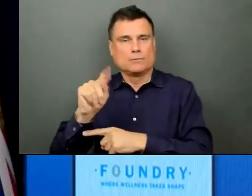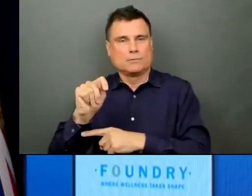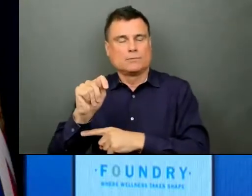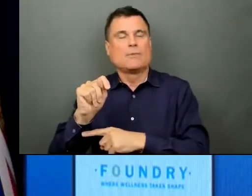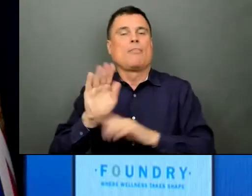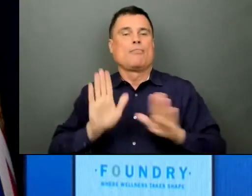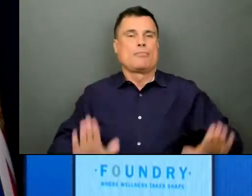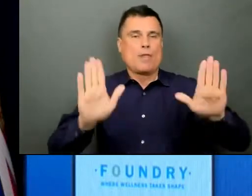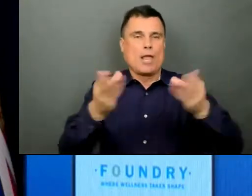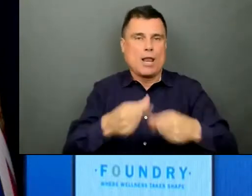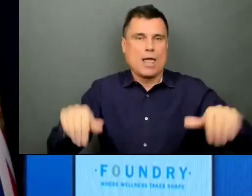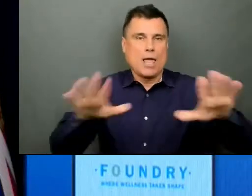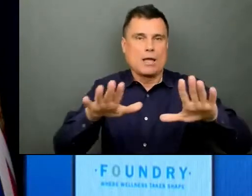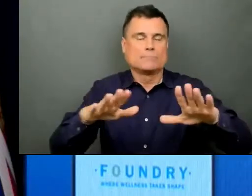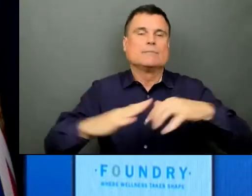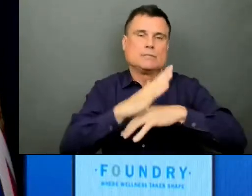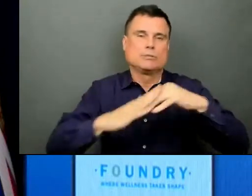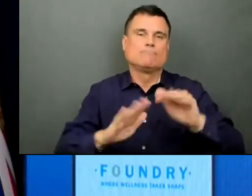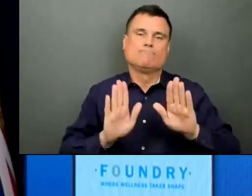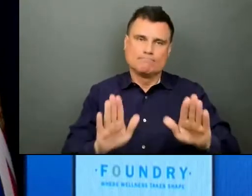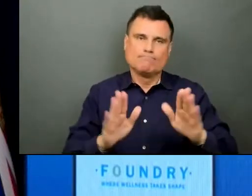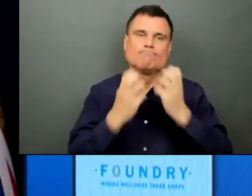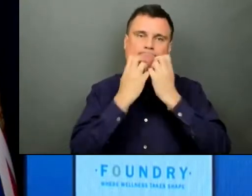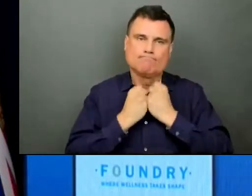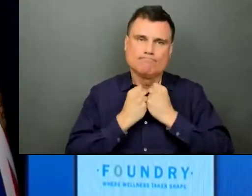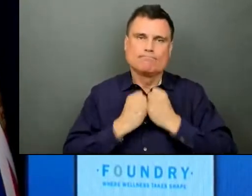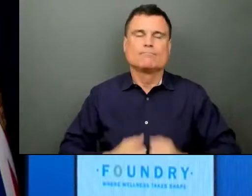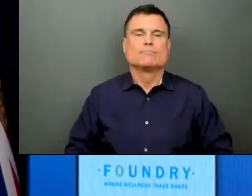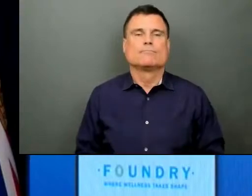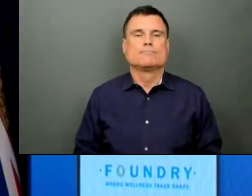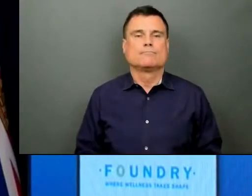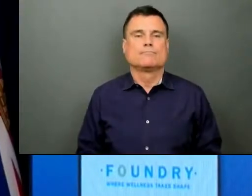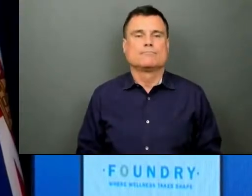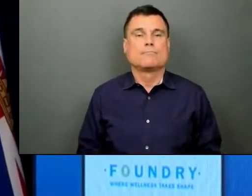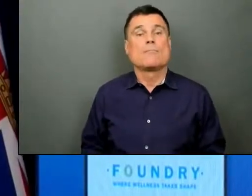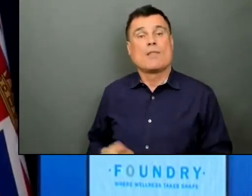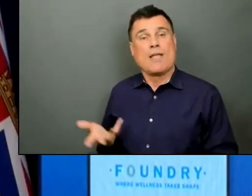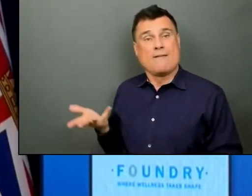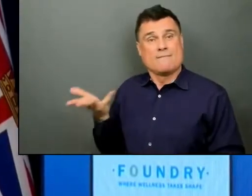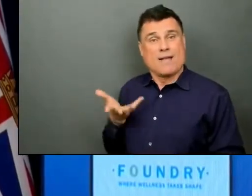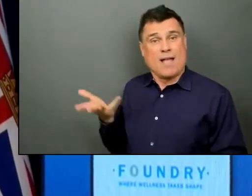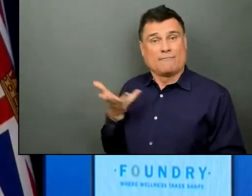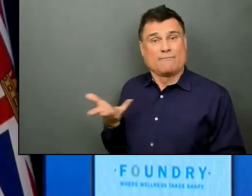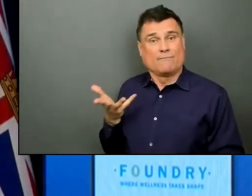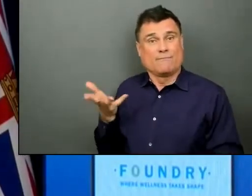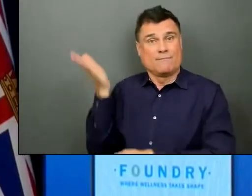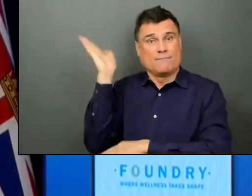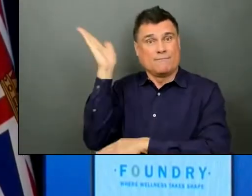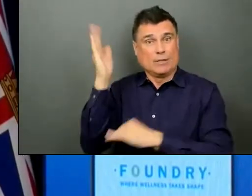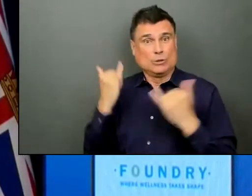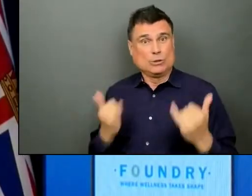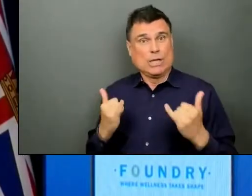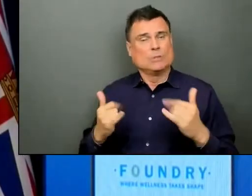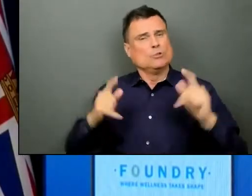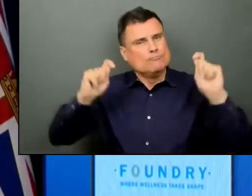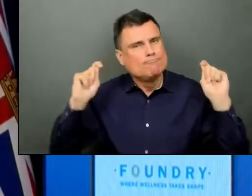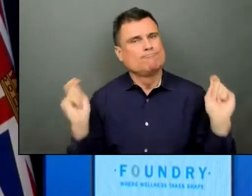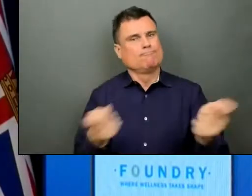Sydney Spence, and Christine Harris to celebrate the launch of Foundry BC app. Thank you for joining us.